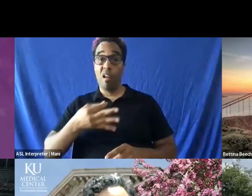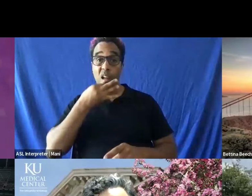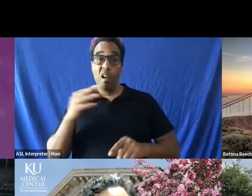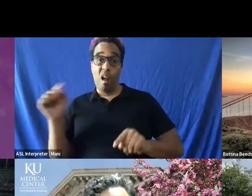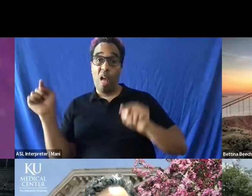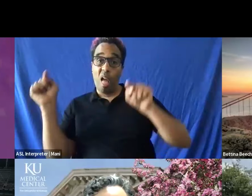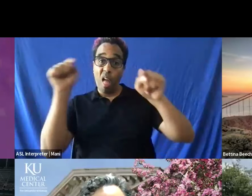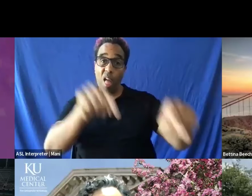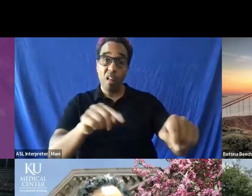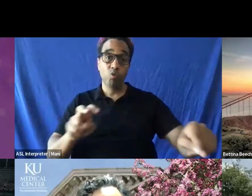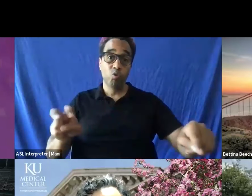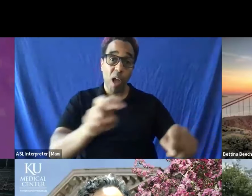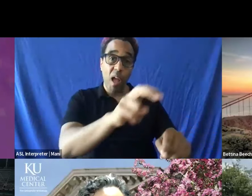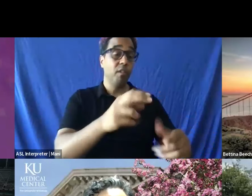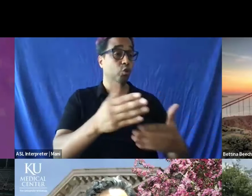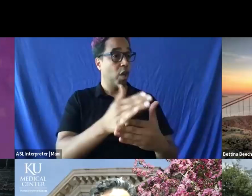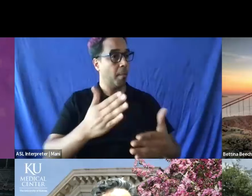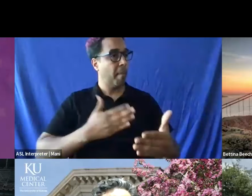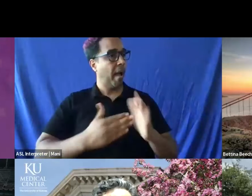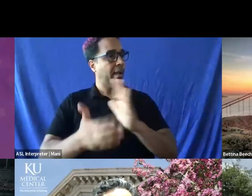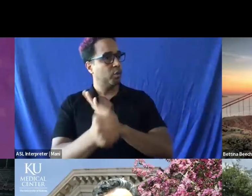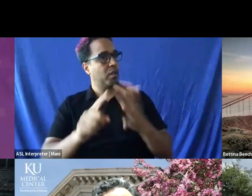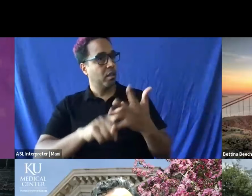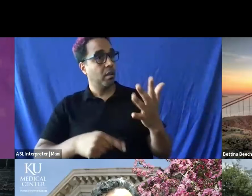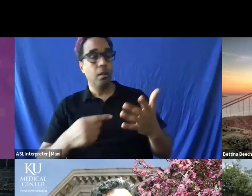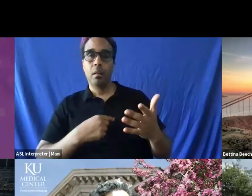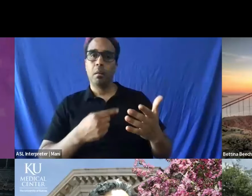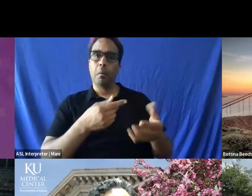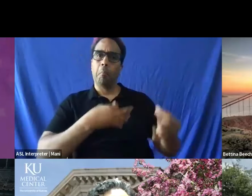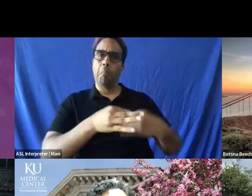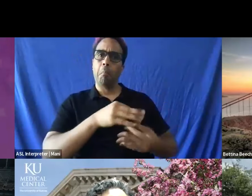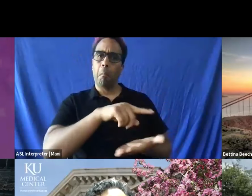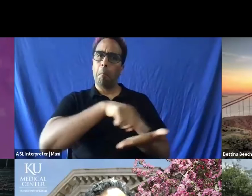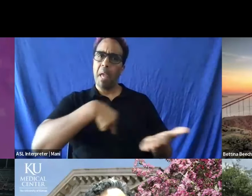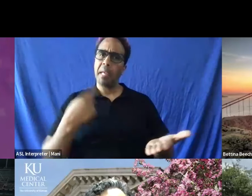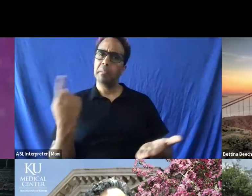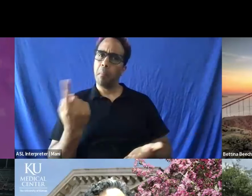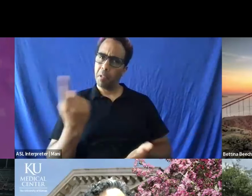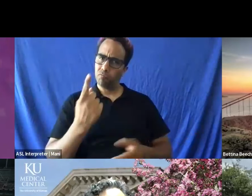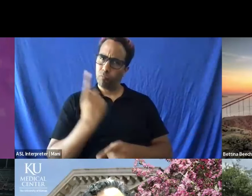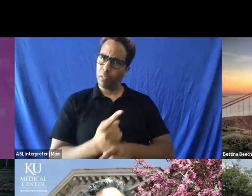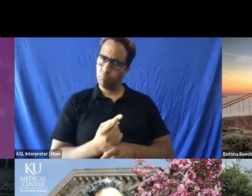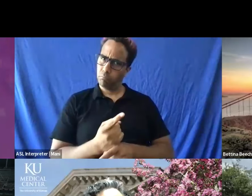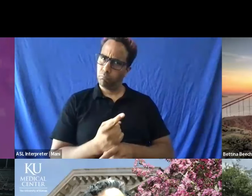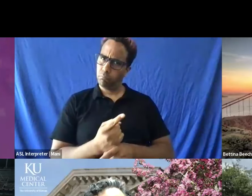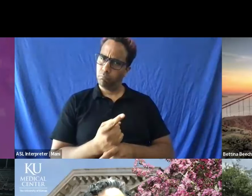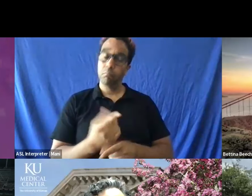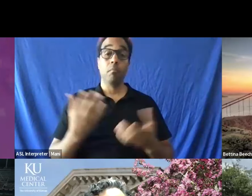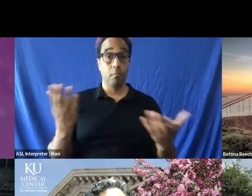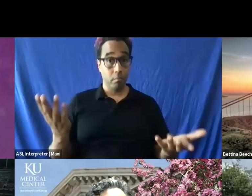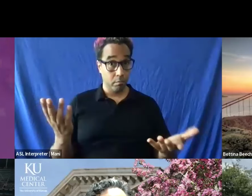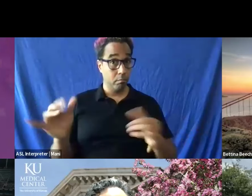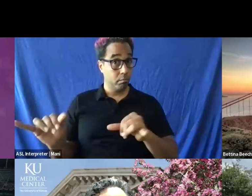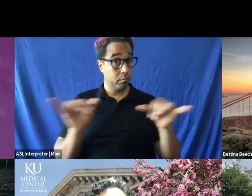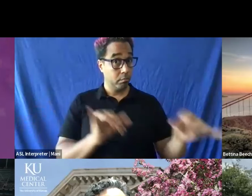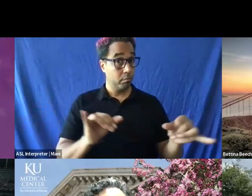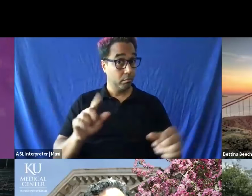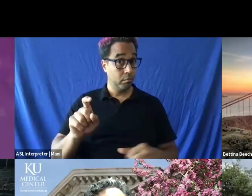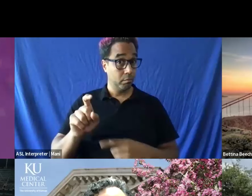my expertise, I get an honorarium. And one of the important pieces that I think we've seen over time is recognizing